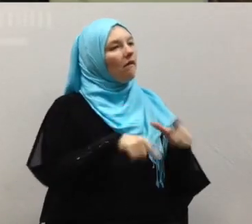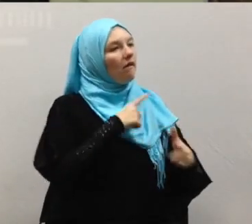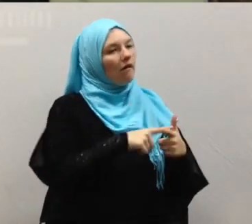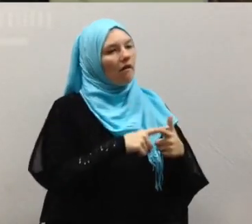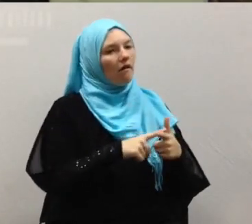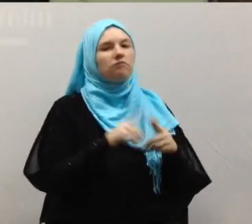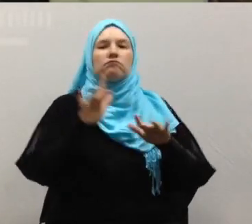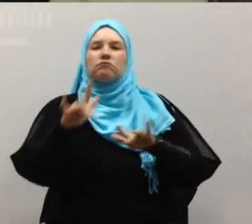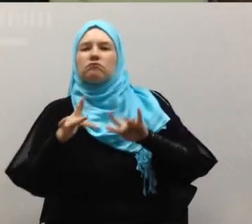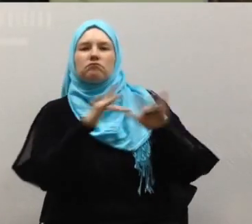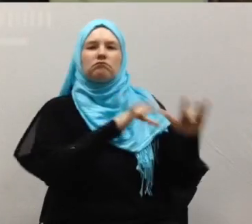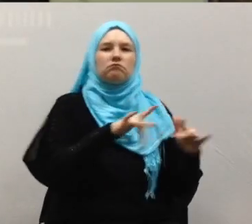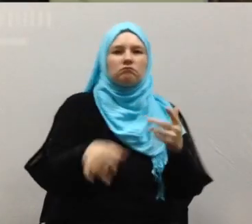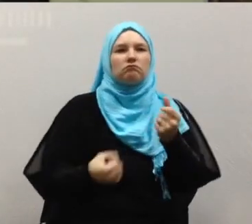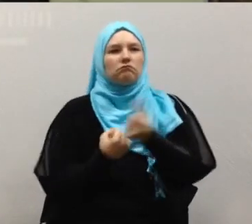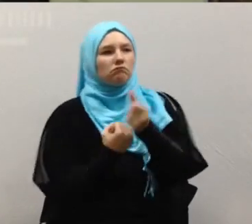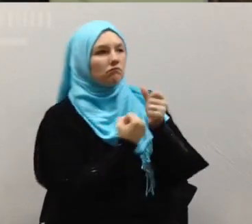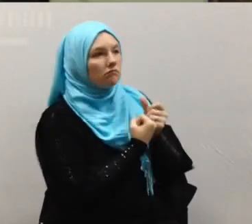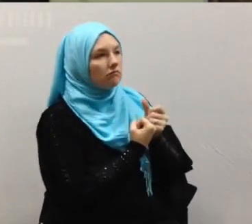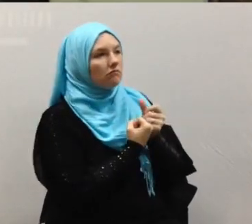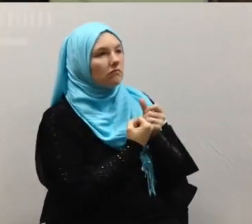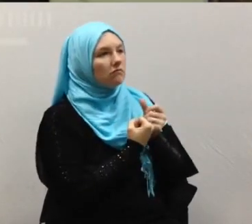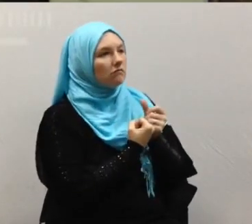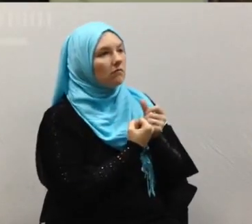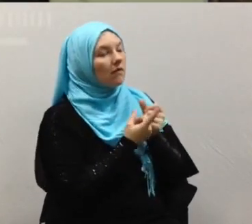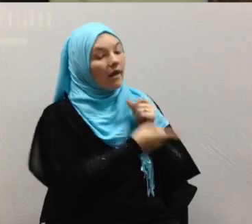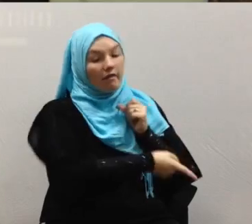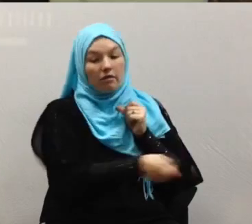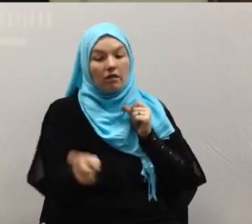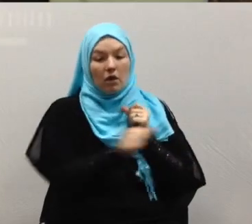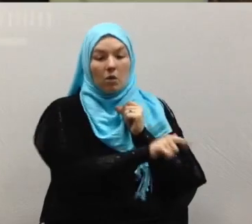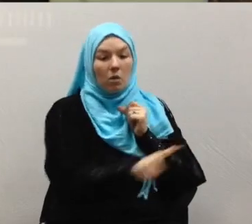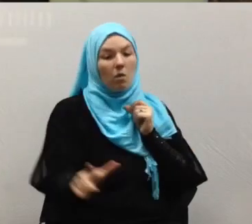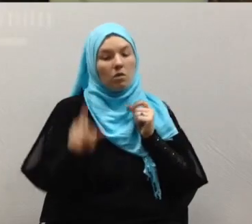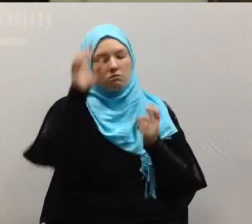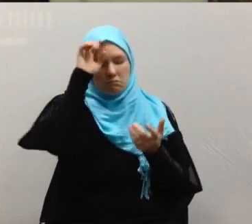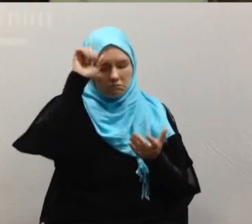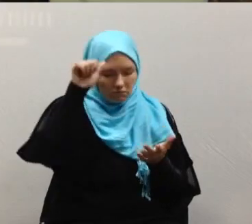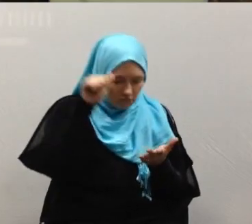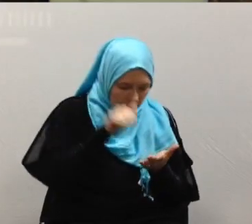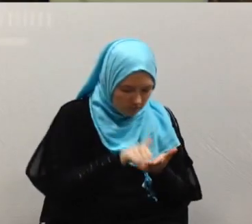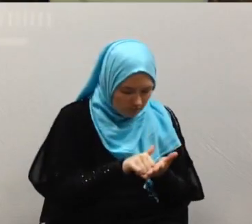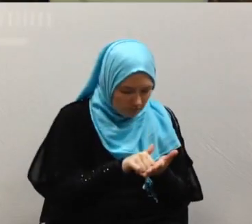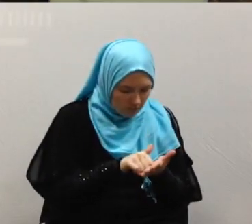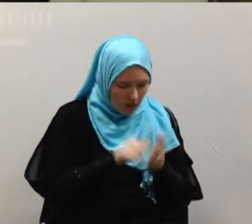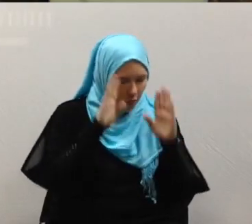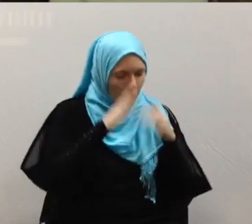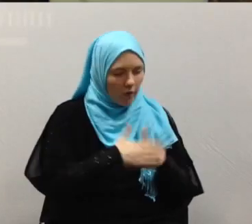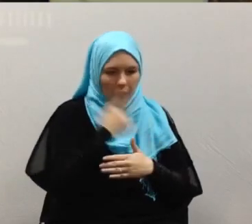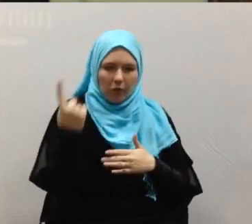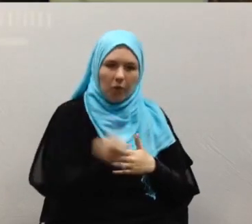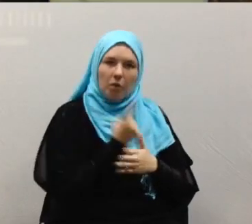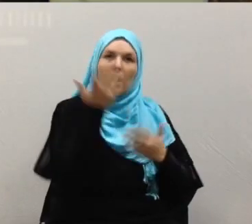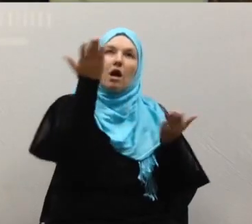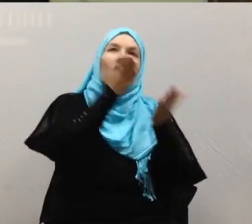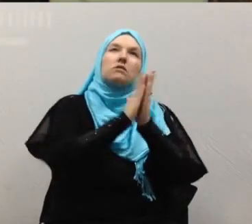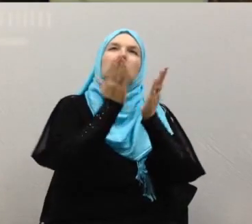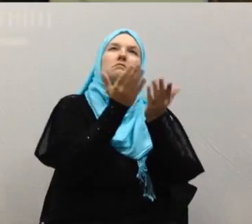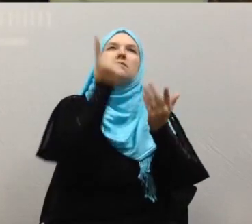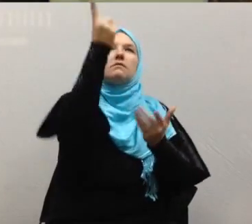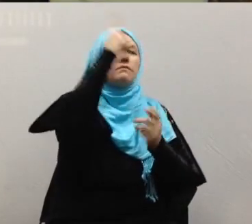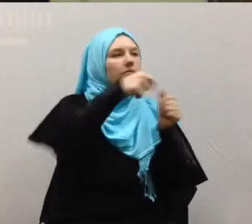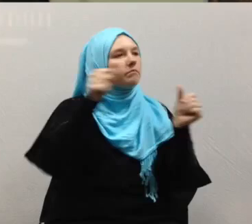prostration, seeking the bounties of Allah and His acceptance and His pleasure. Their signs